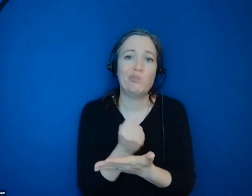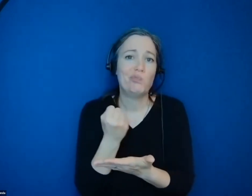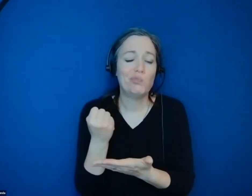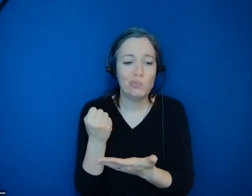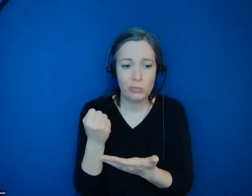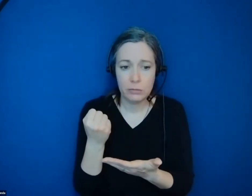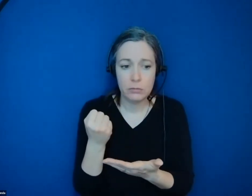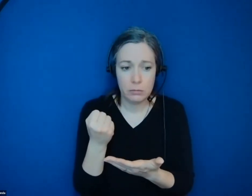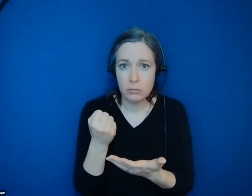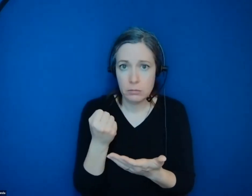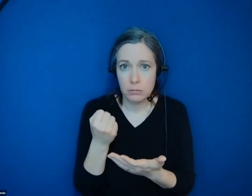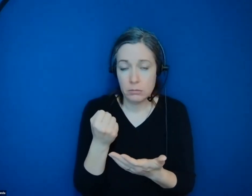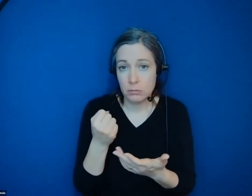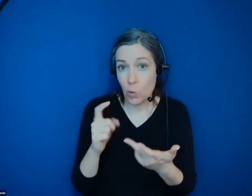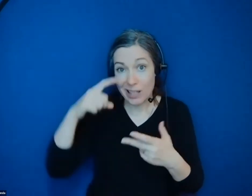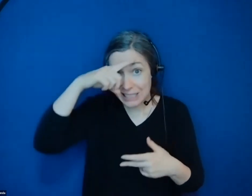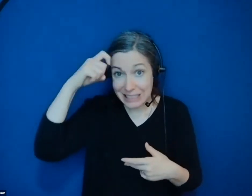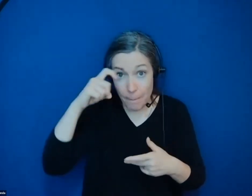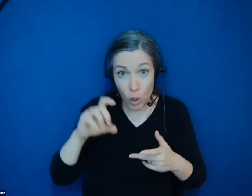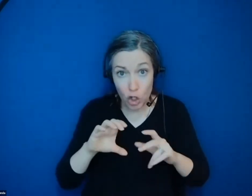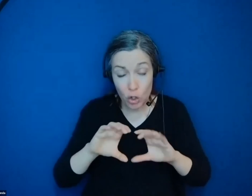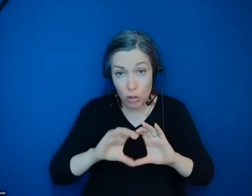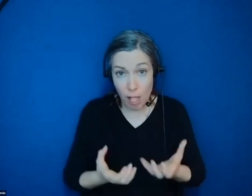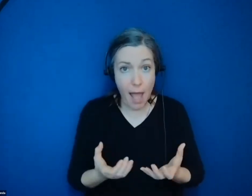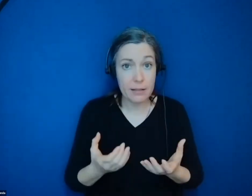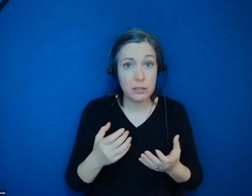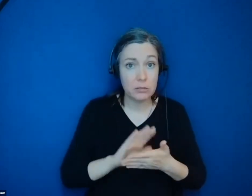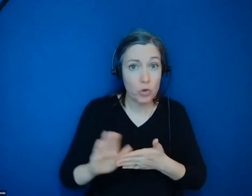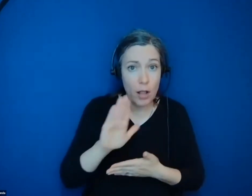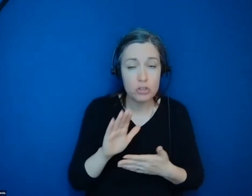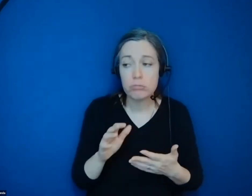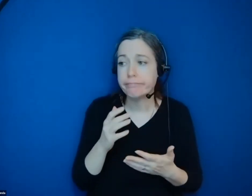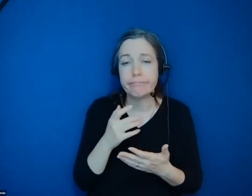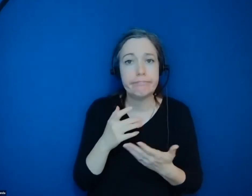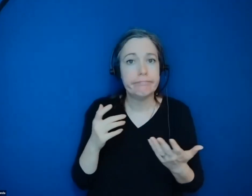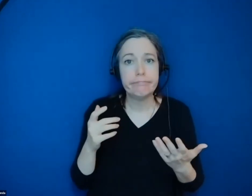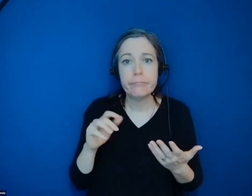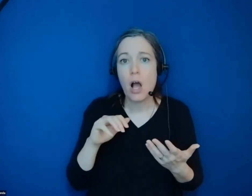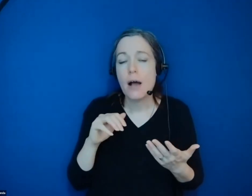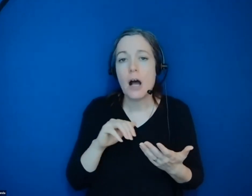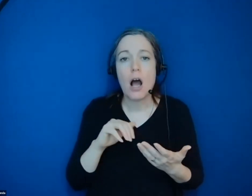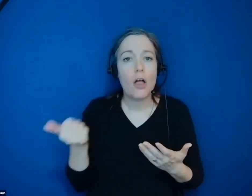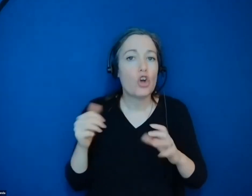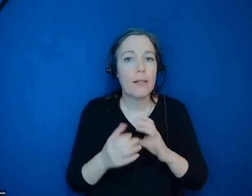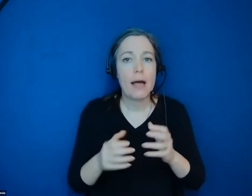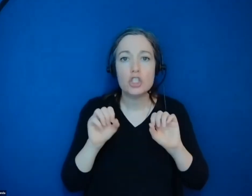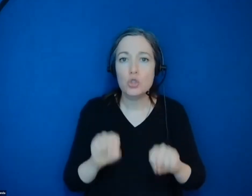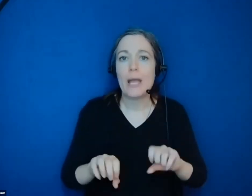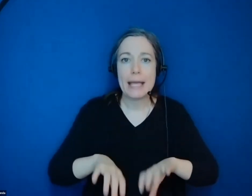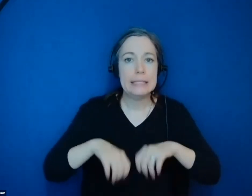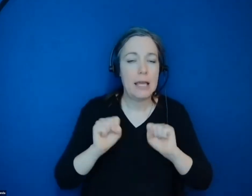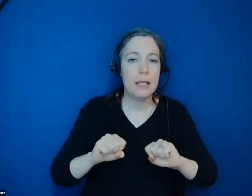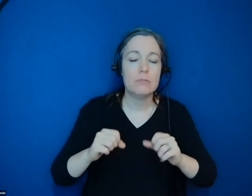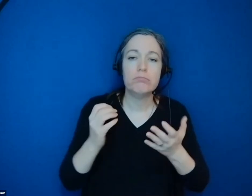like taking a summer course or like, um, any other additional courses you could get would be really